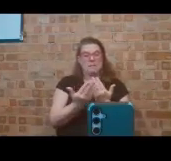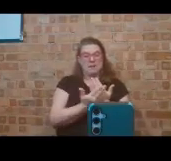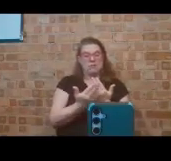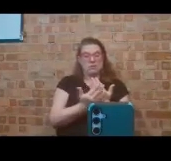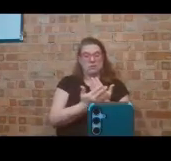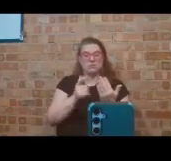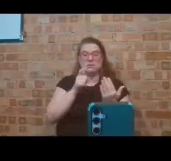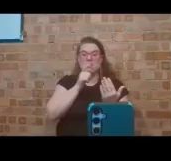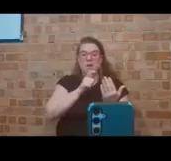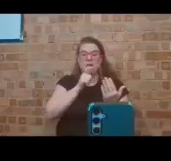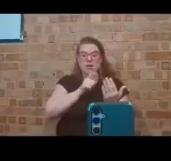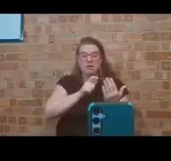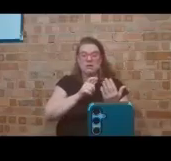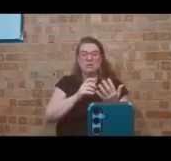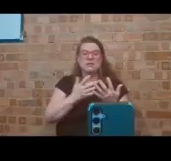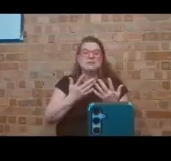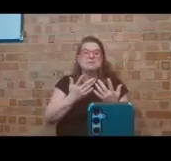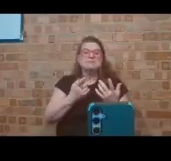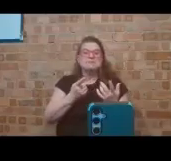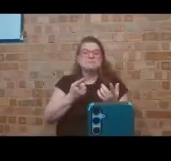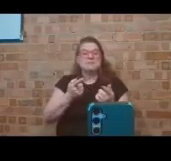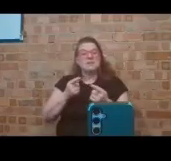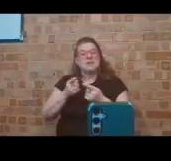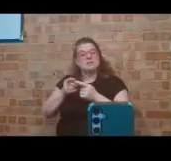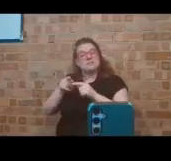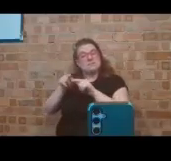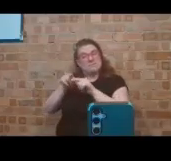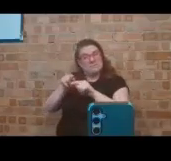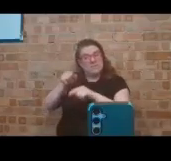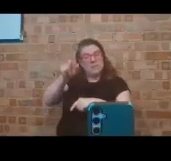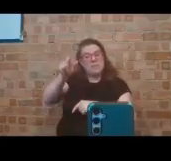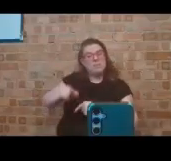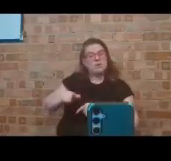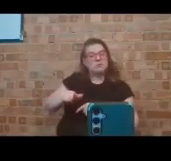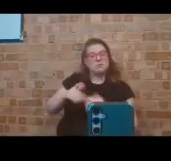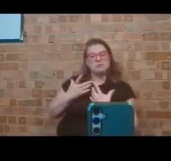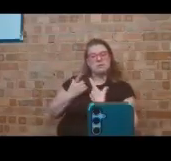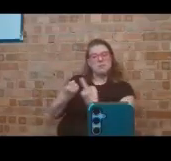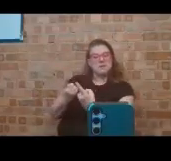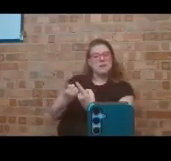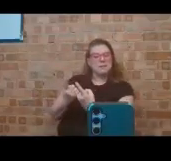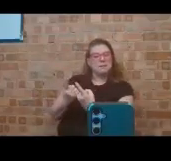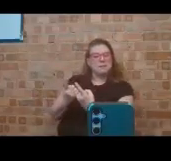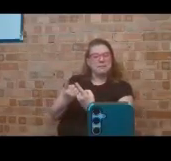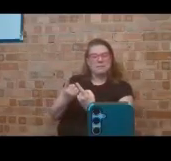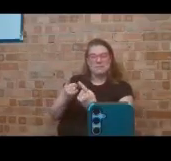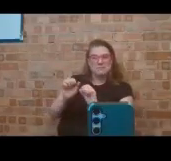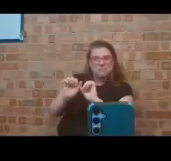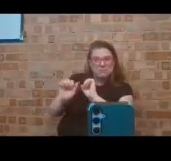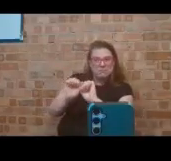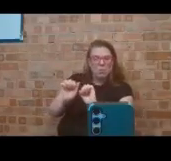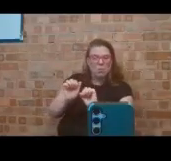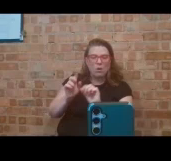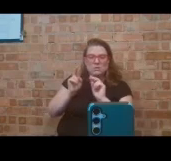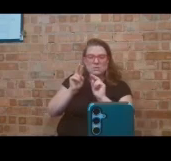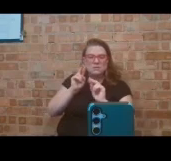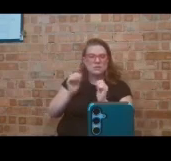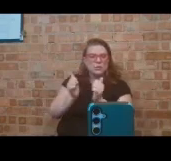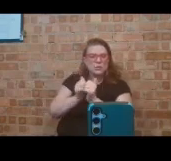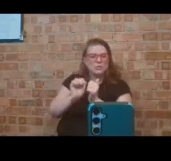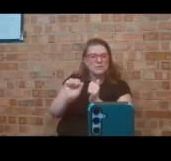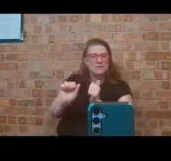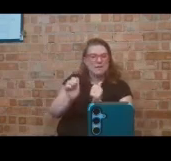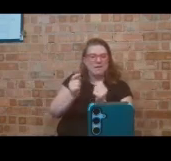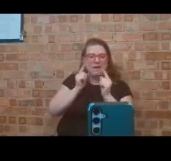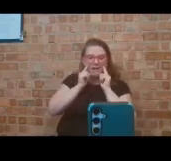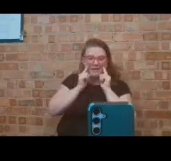change which colors you want. This is something to be working along with the person, and saying which colors that they if they wanted it to highlight, or